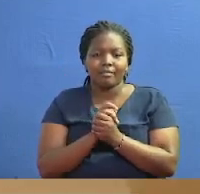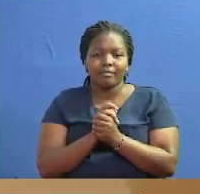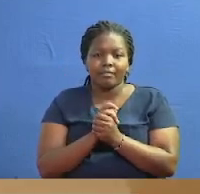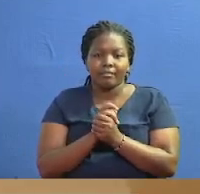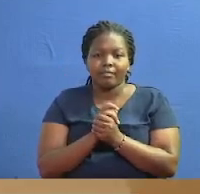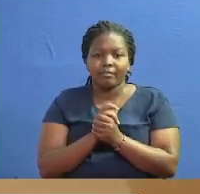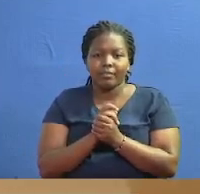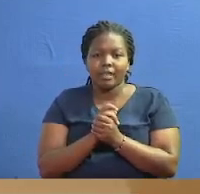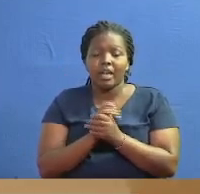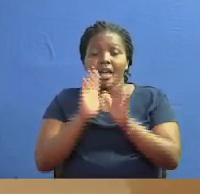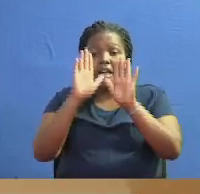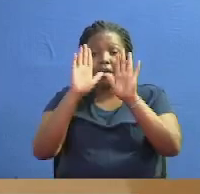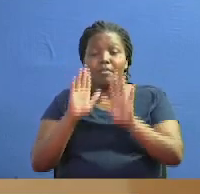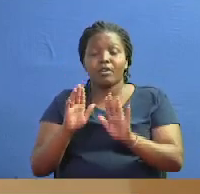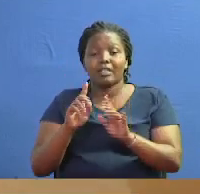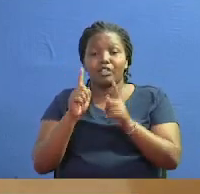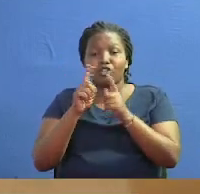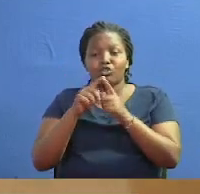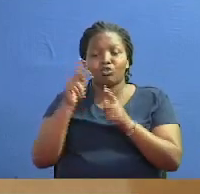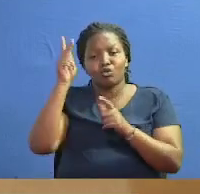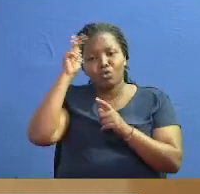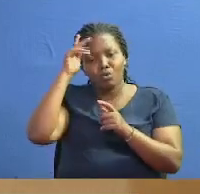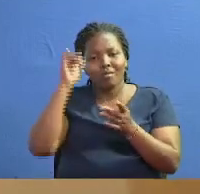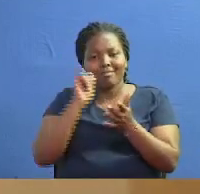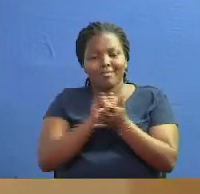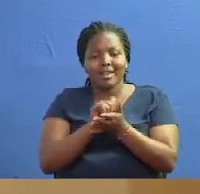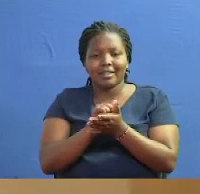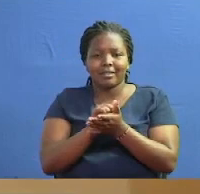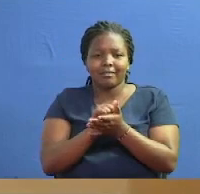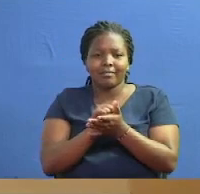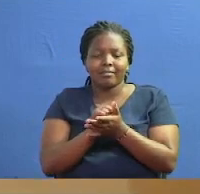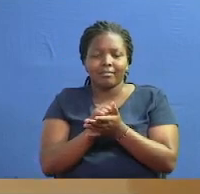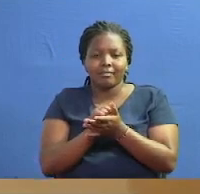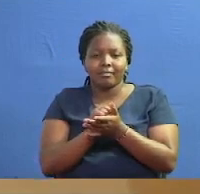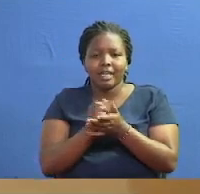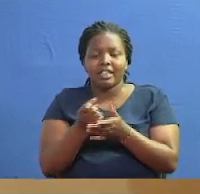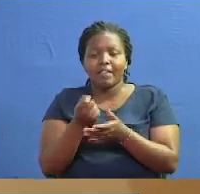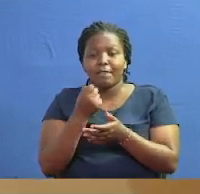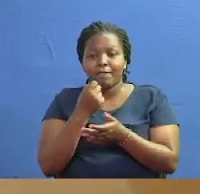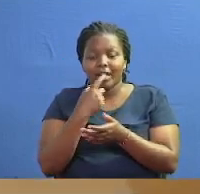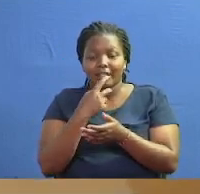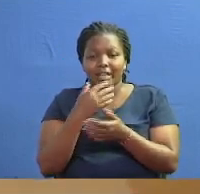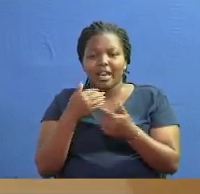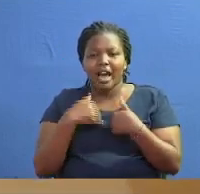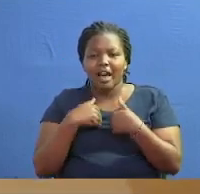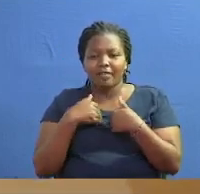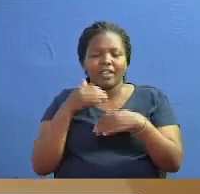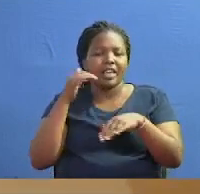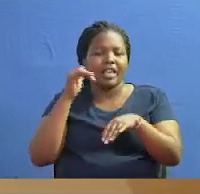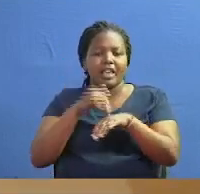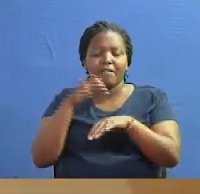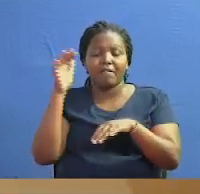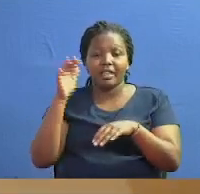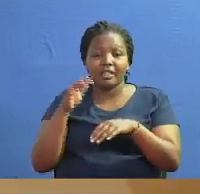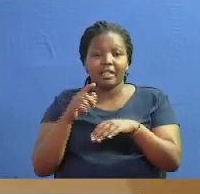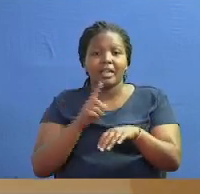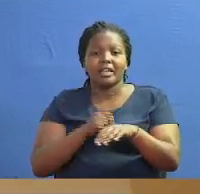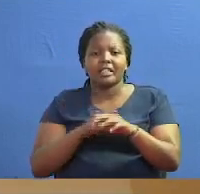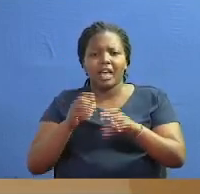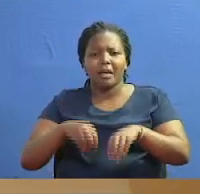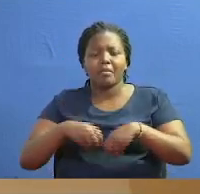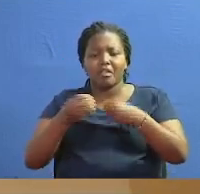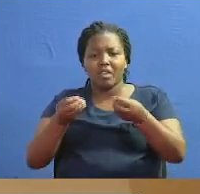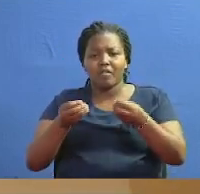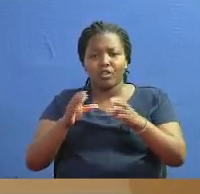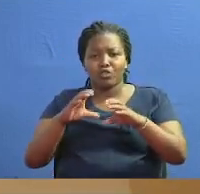Well, it's important to note that the malaria vaccine has several effects when it's given to a community. The